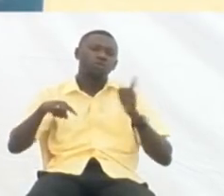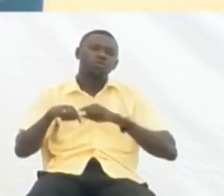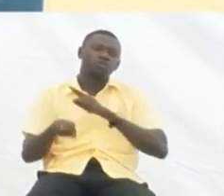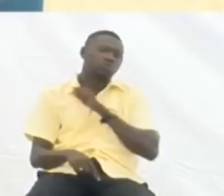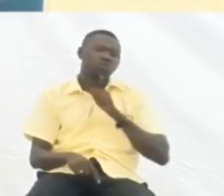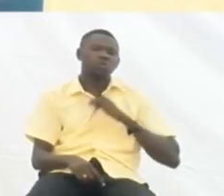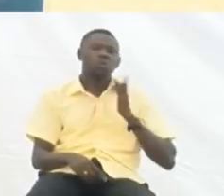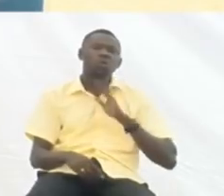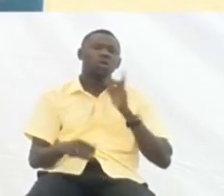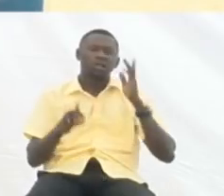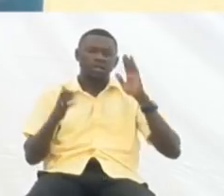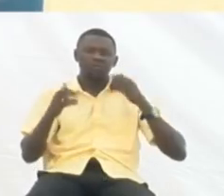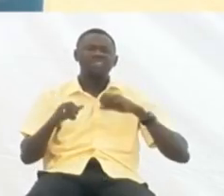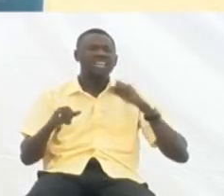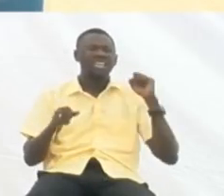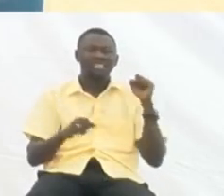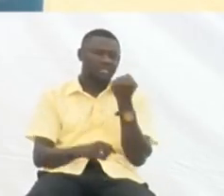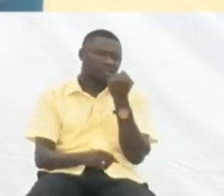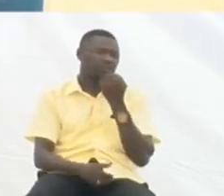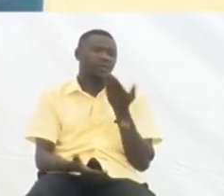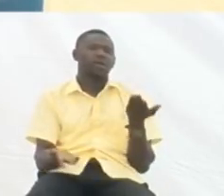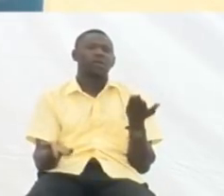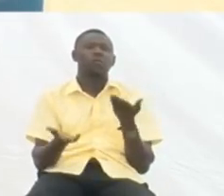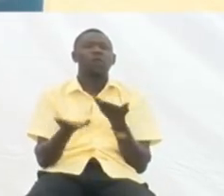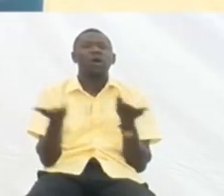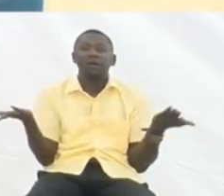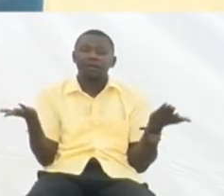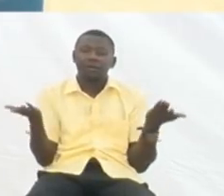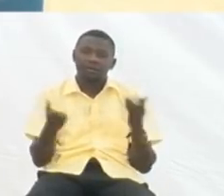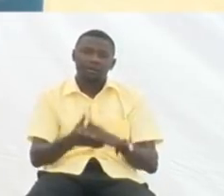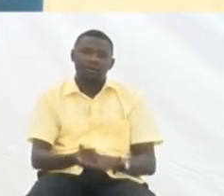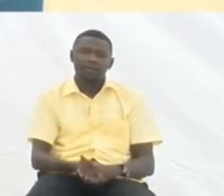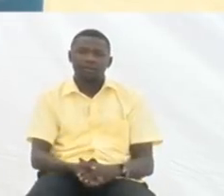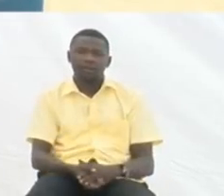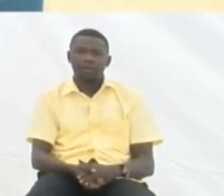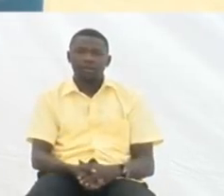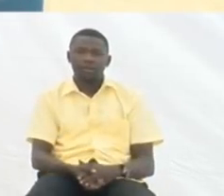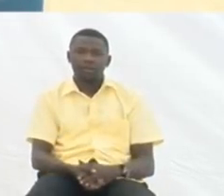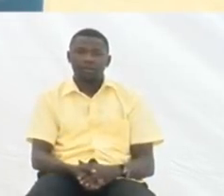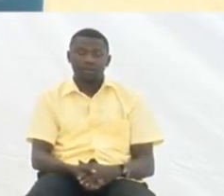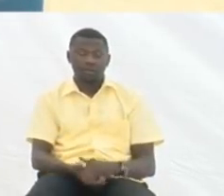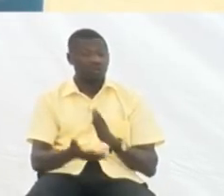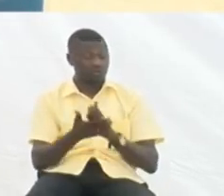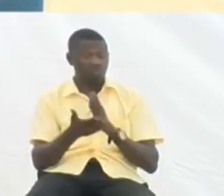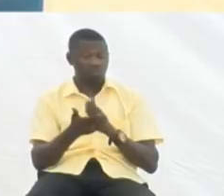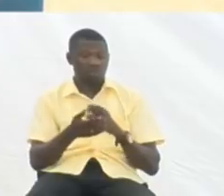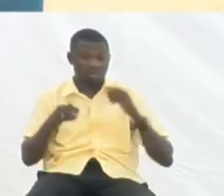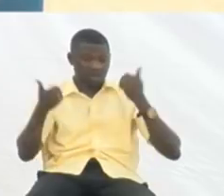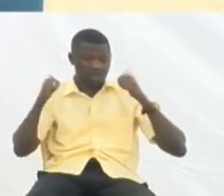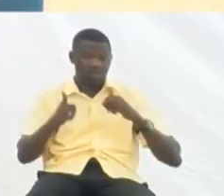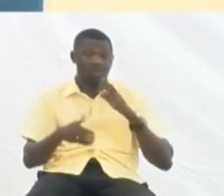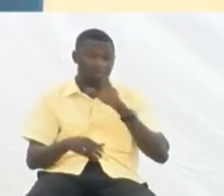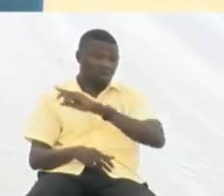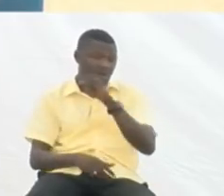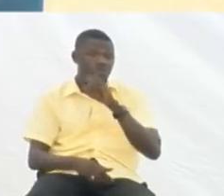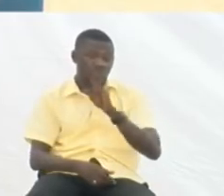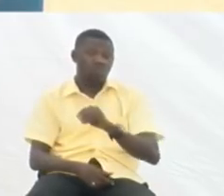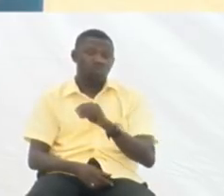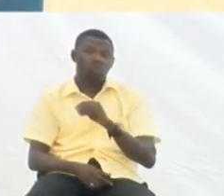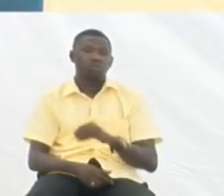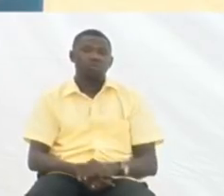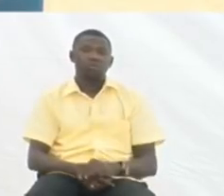then you say that you are going to charge us charges. And they kill it. And which they did. Yeah, kill it. They did